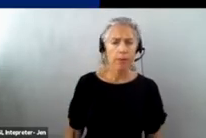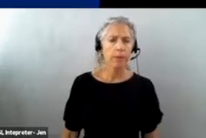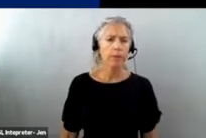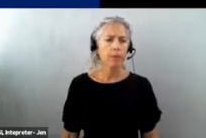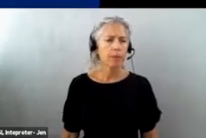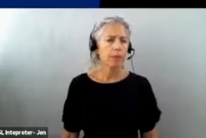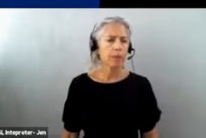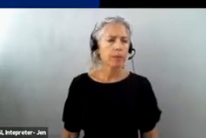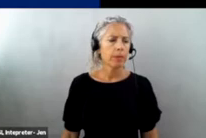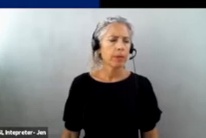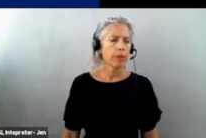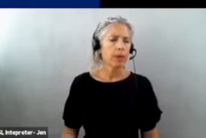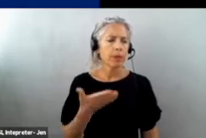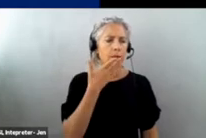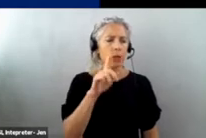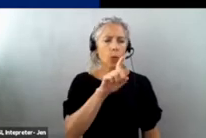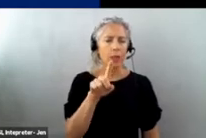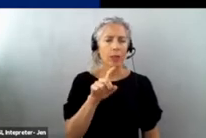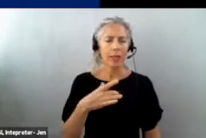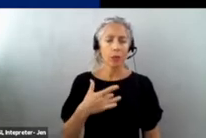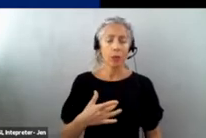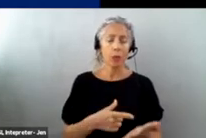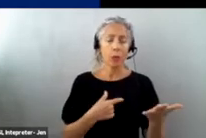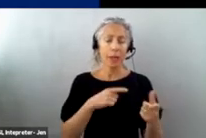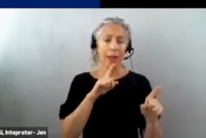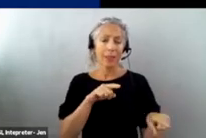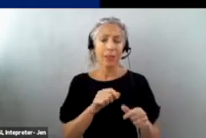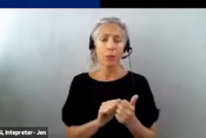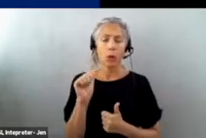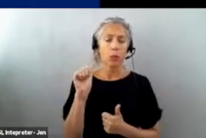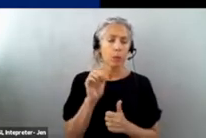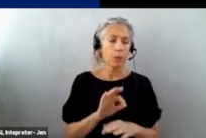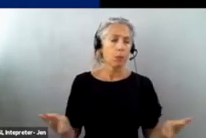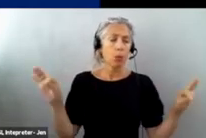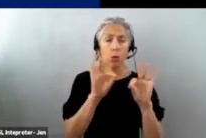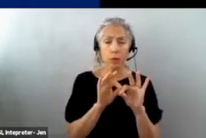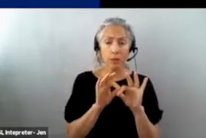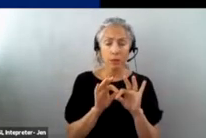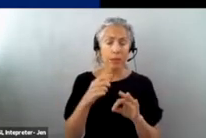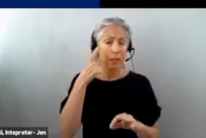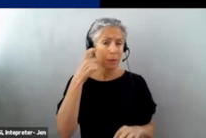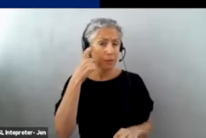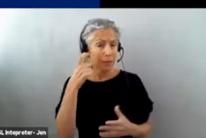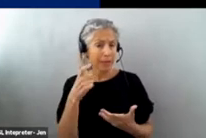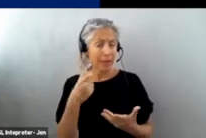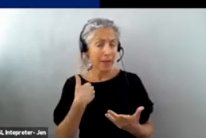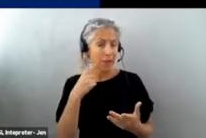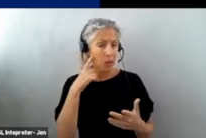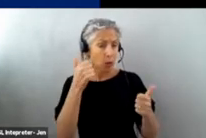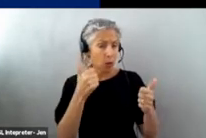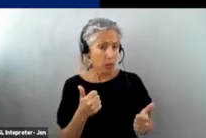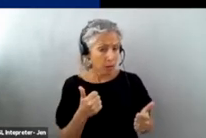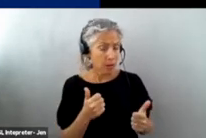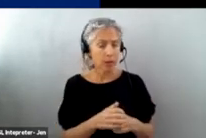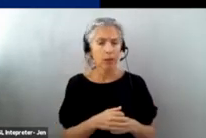Yeah, so that's a great question. And usually what we say is, you know, the most important thing is if you suspect there's a child that has a hearing loss or if